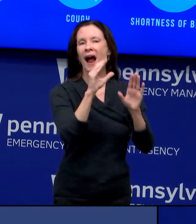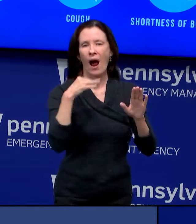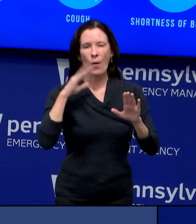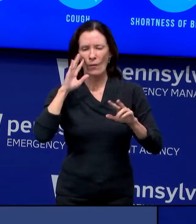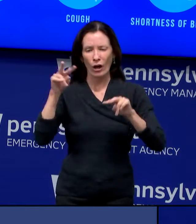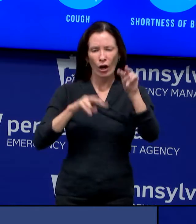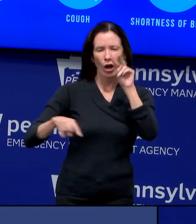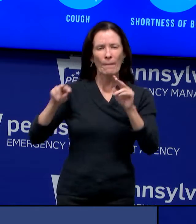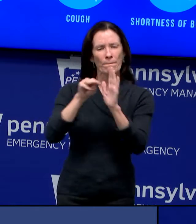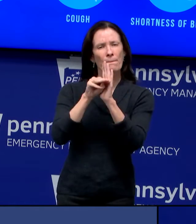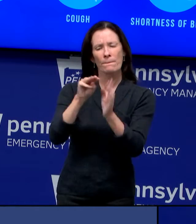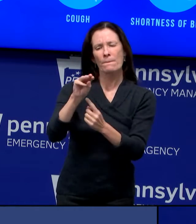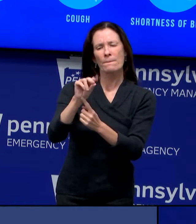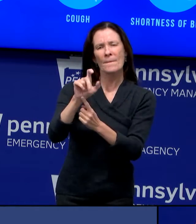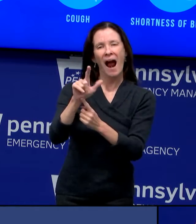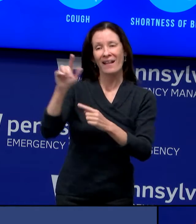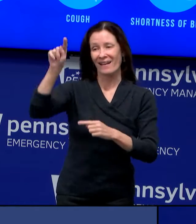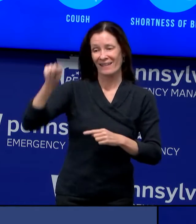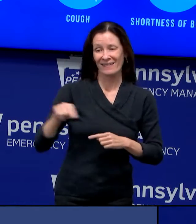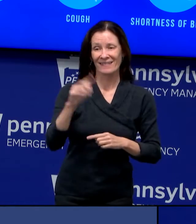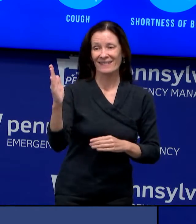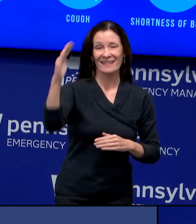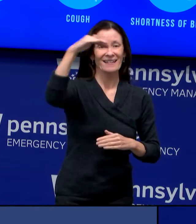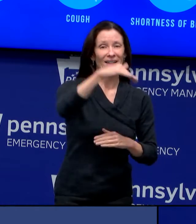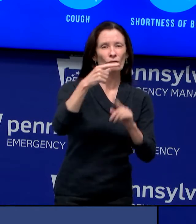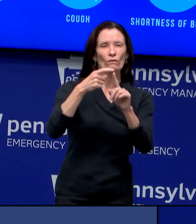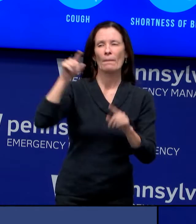about reopening a region.